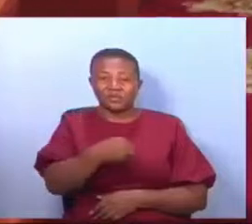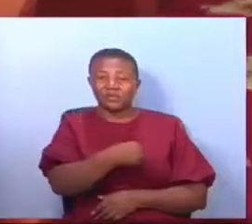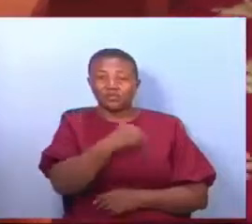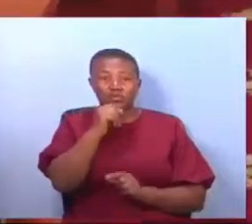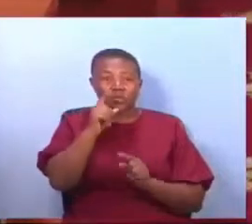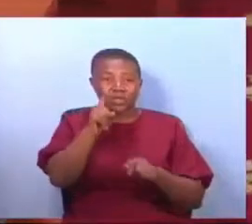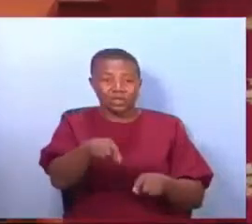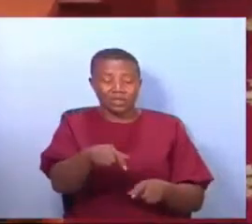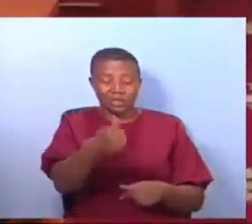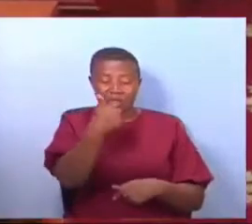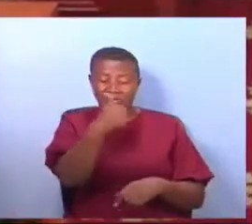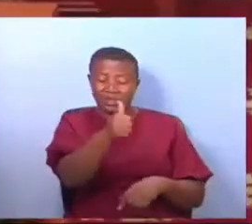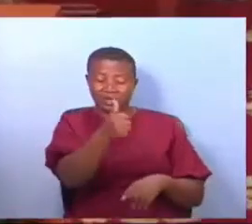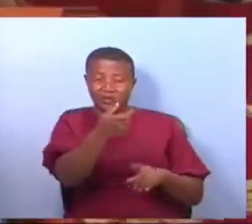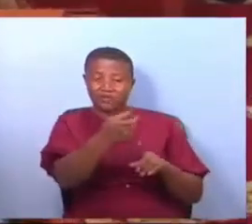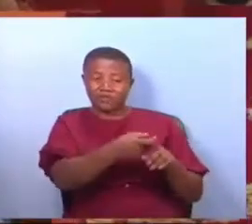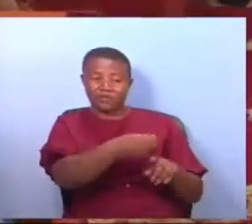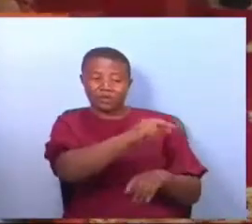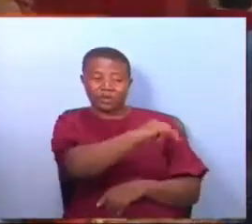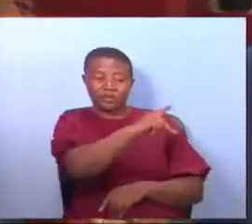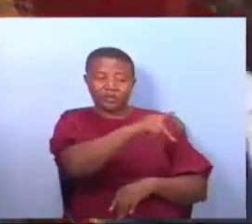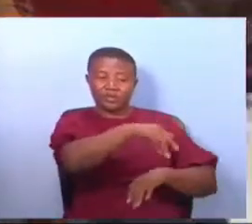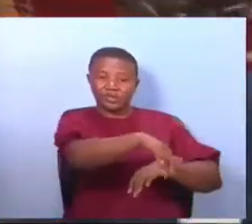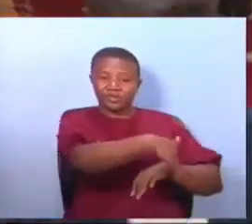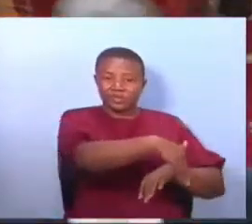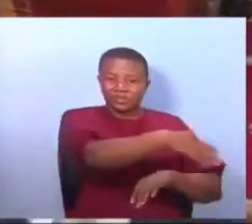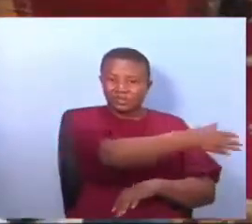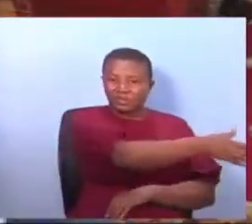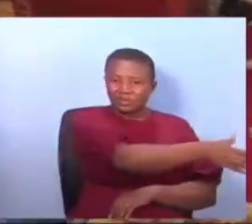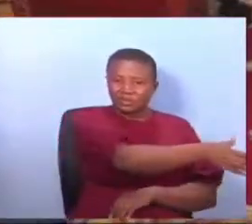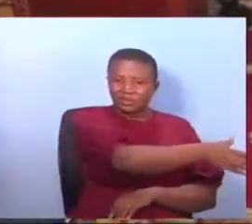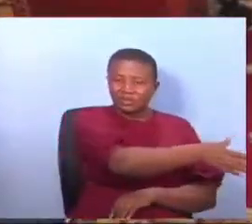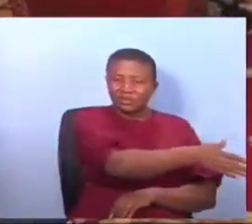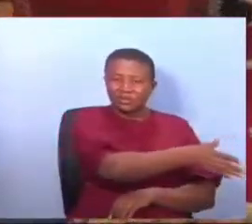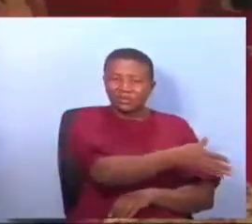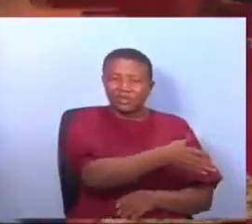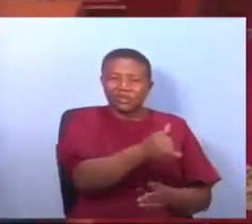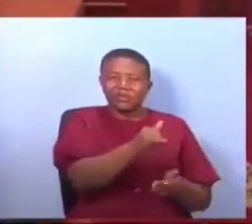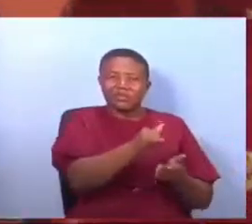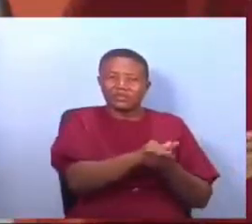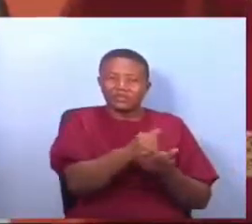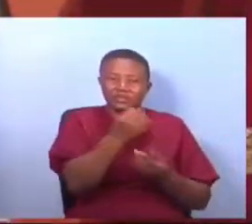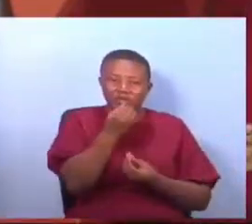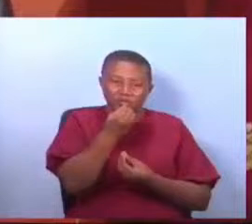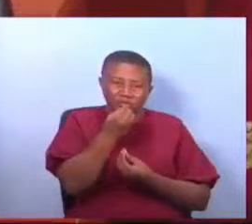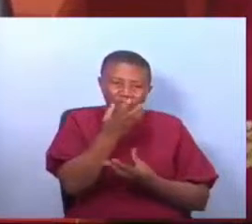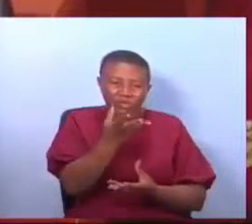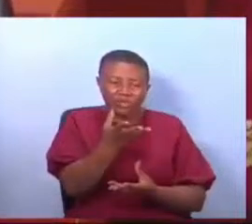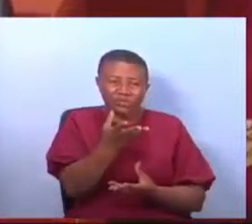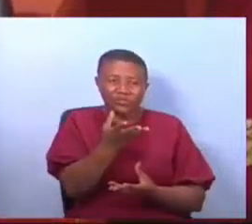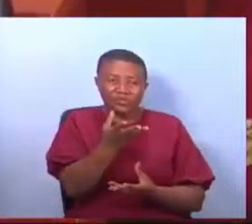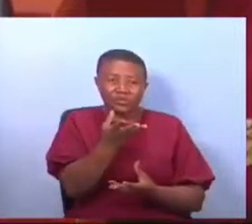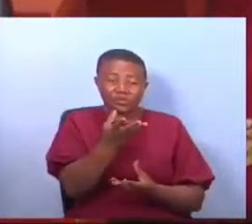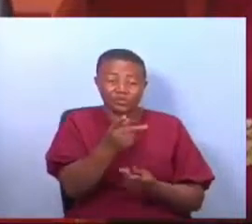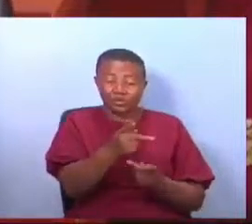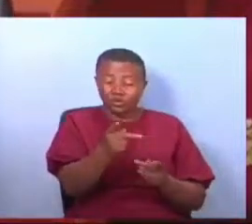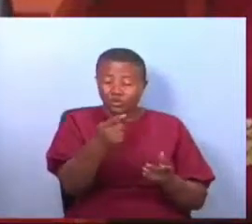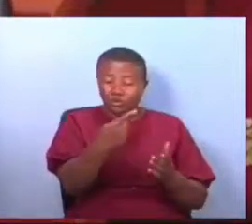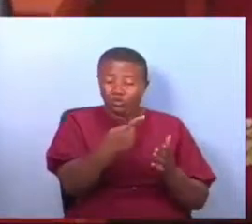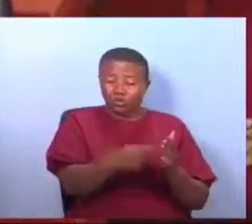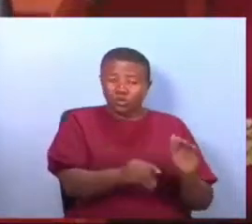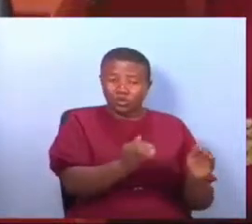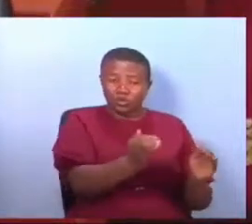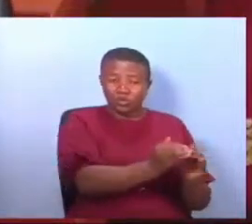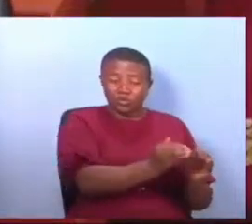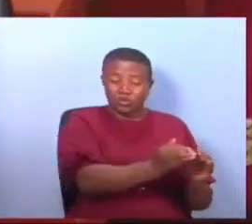side. 10 are from the minority side. So that information the minority leader put out